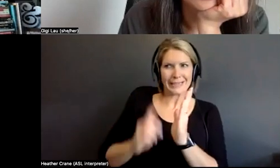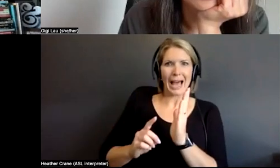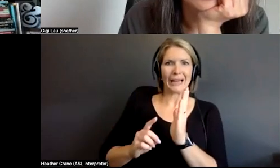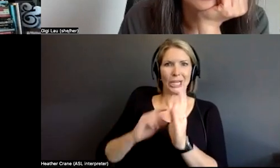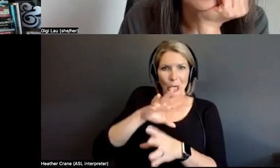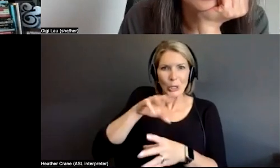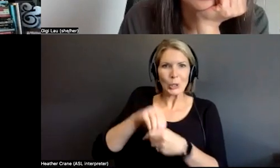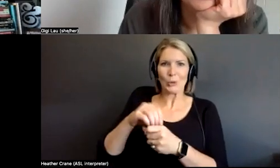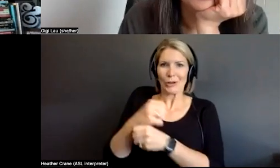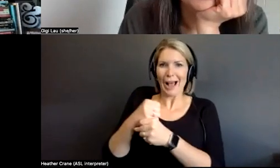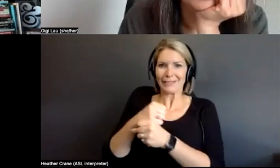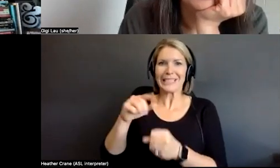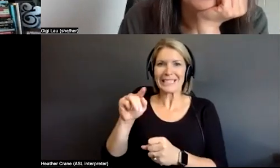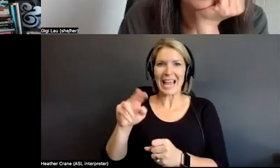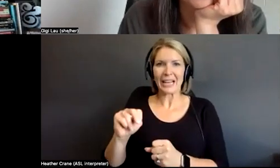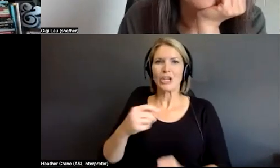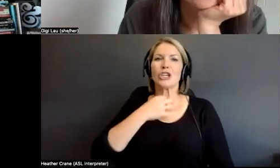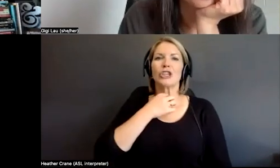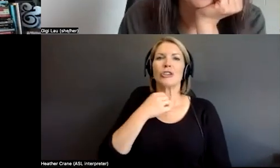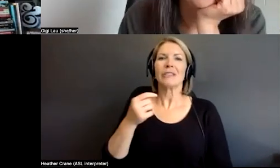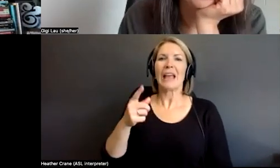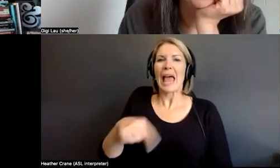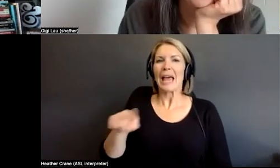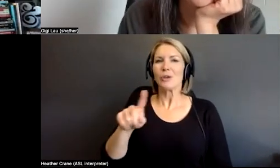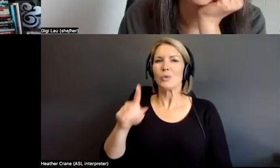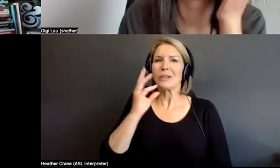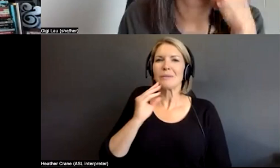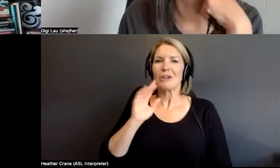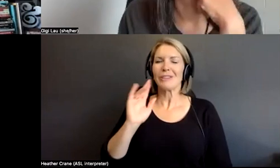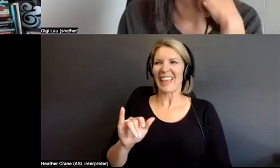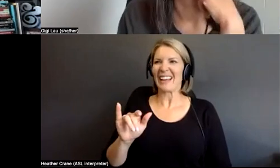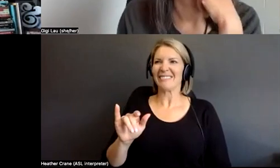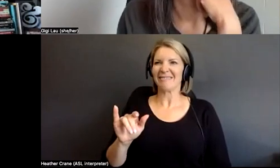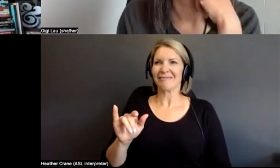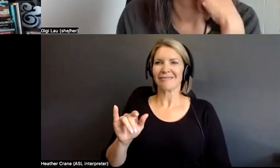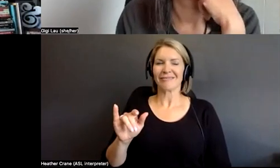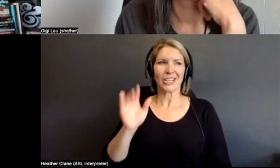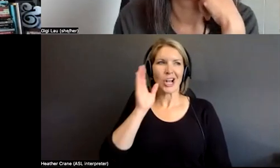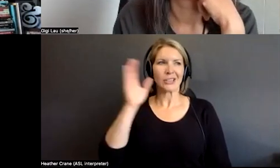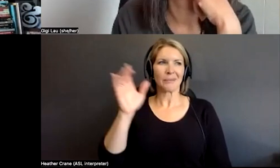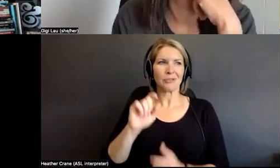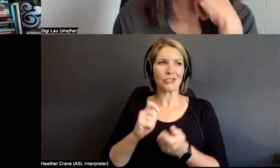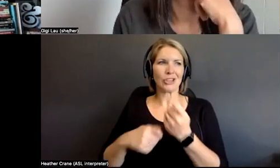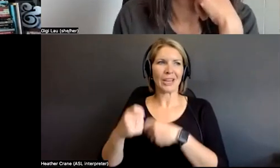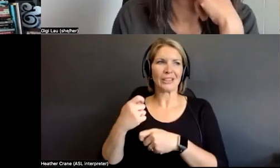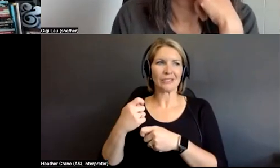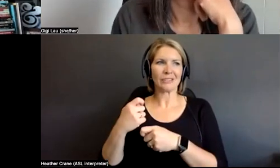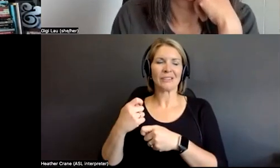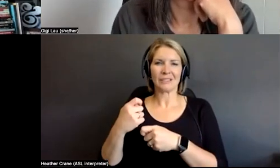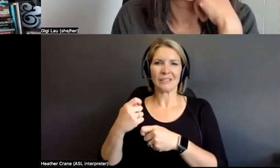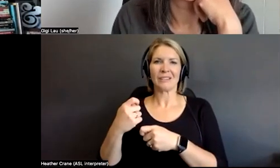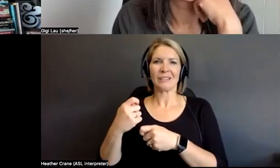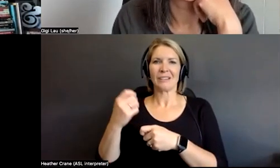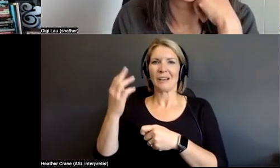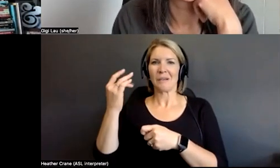ever had any experience like that? Or have you ever had someone tell you have to come and change a design because it maybe